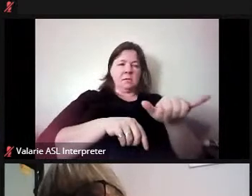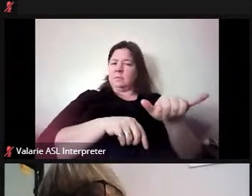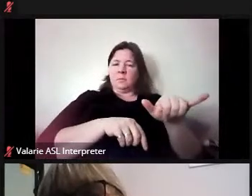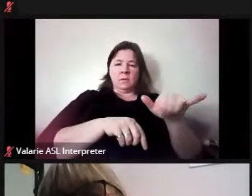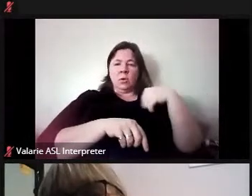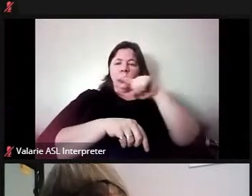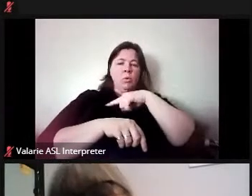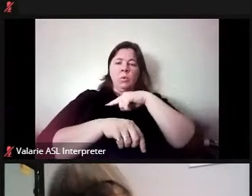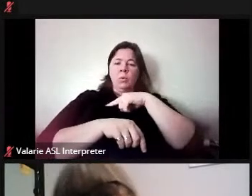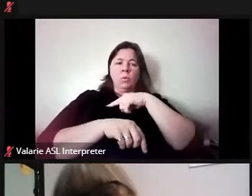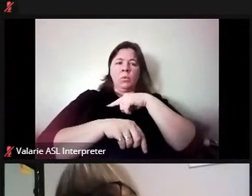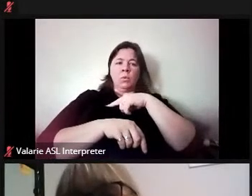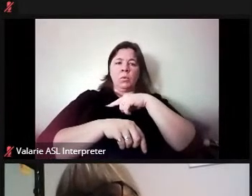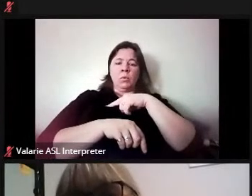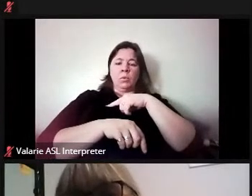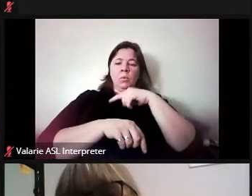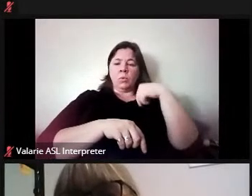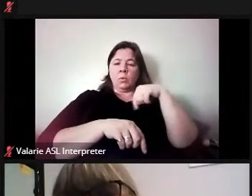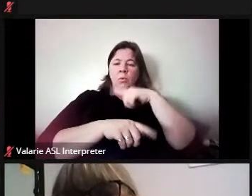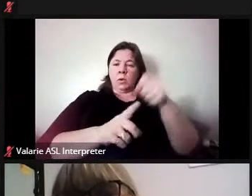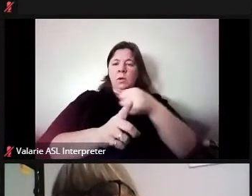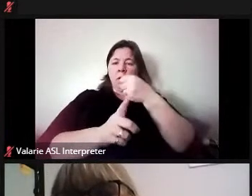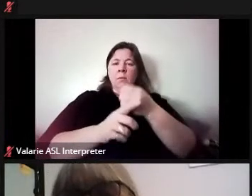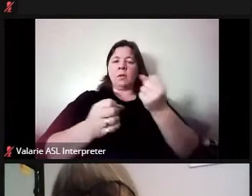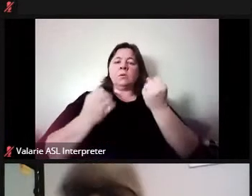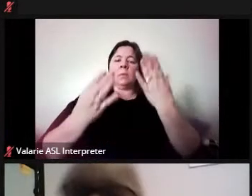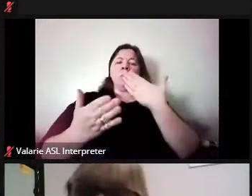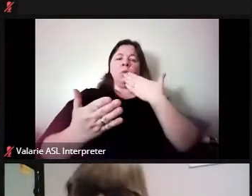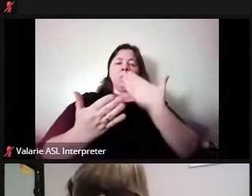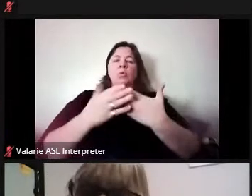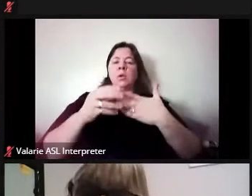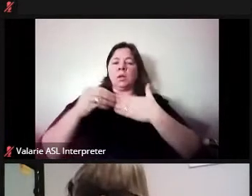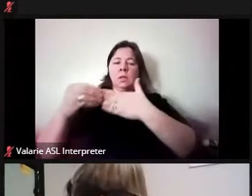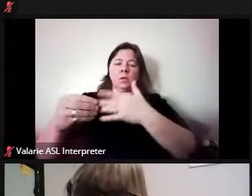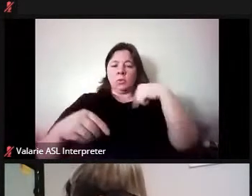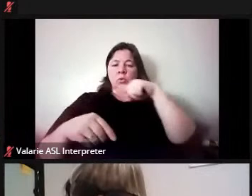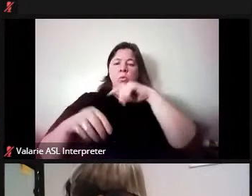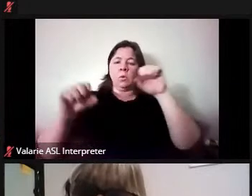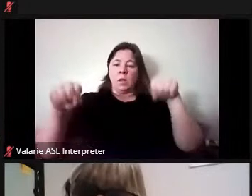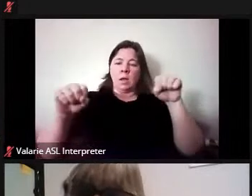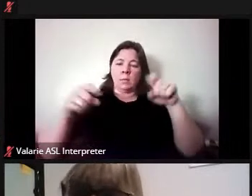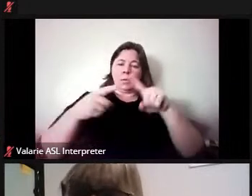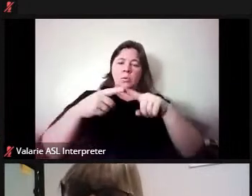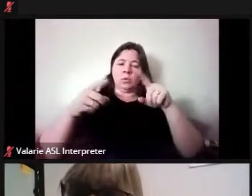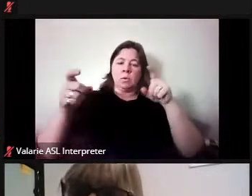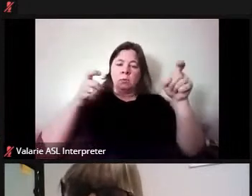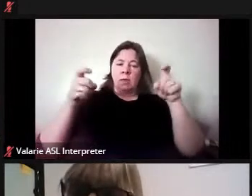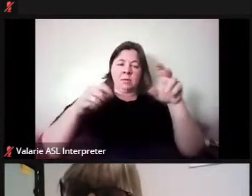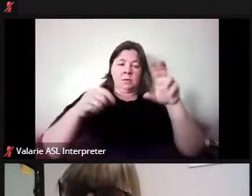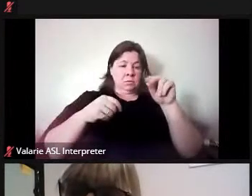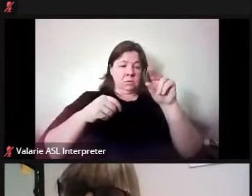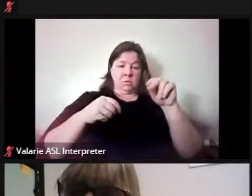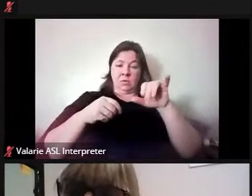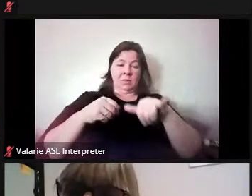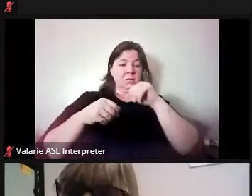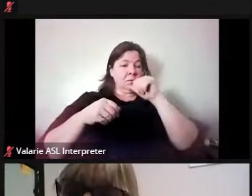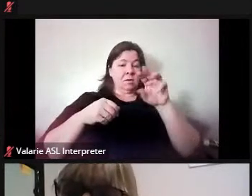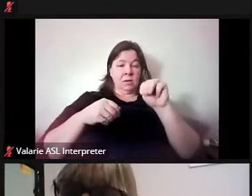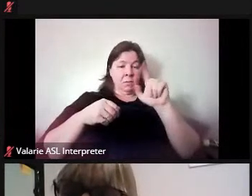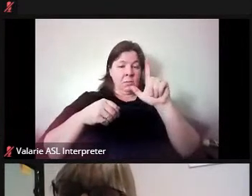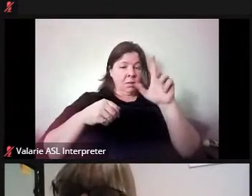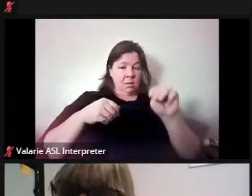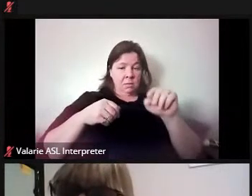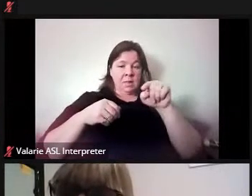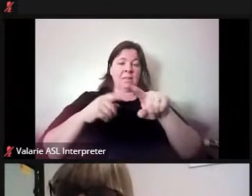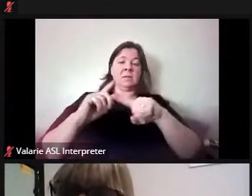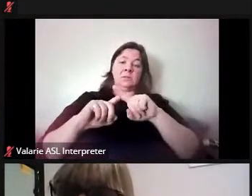were because we attracted so many good leaders, so we were able to manage that. No, this is not MLM. This is